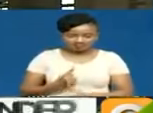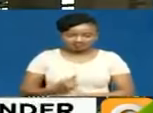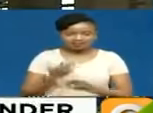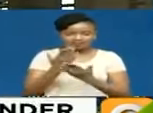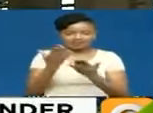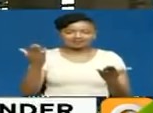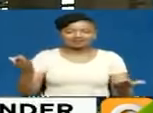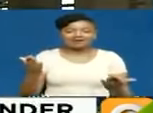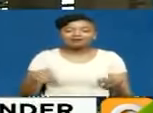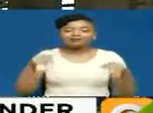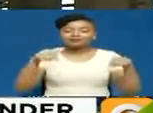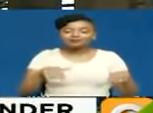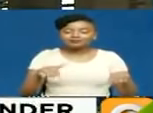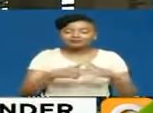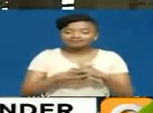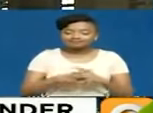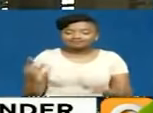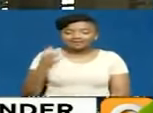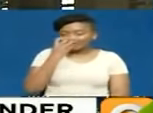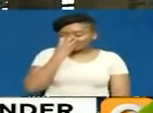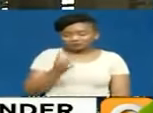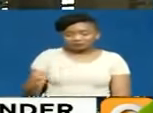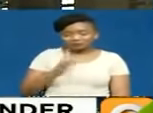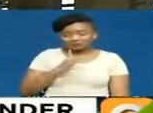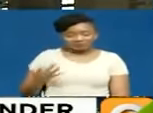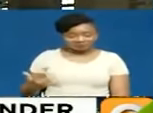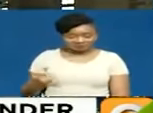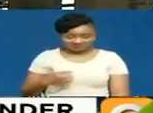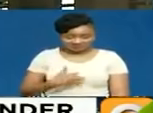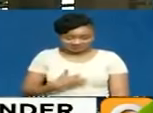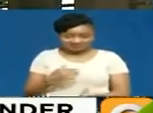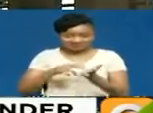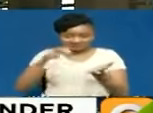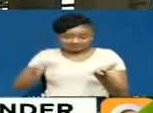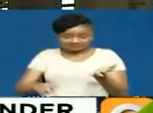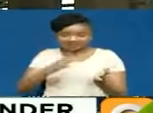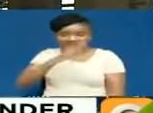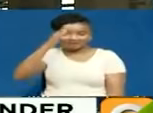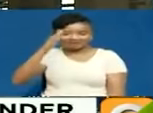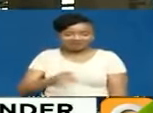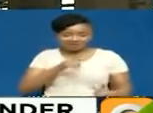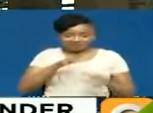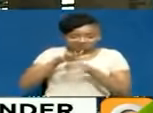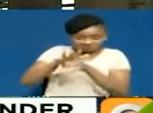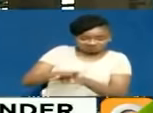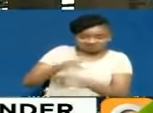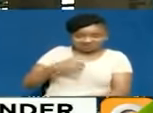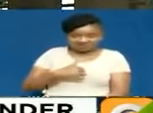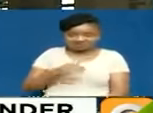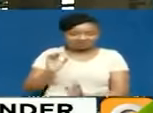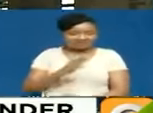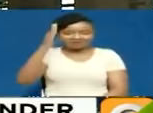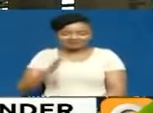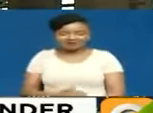Deputy President William Ruto now says that he will not resign and that no one will undermine him as the Deputy